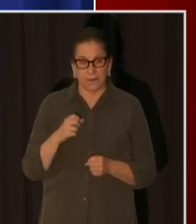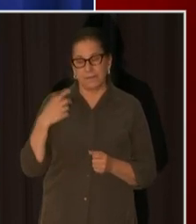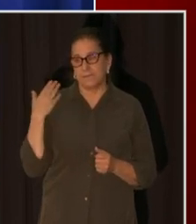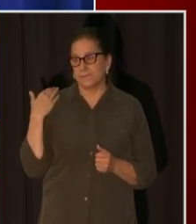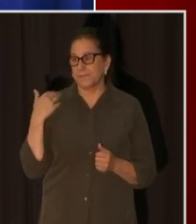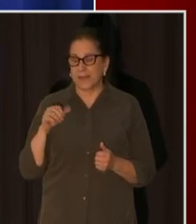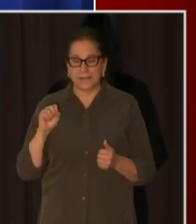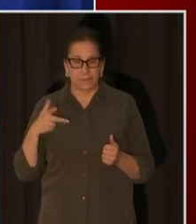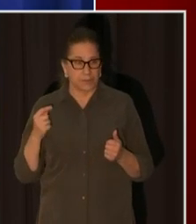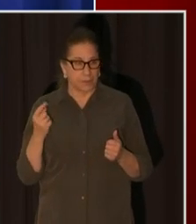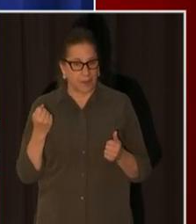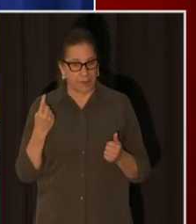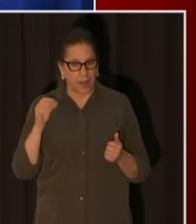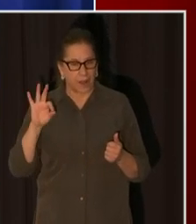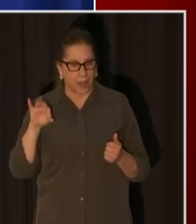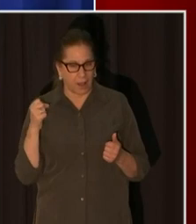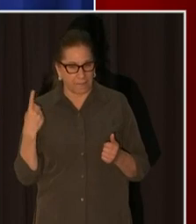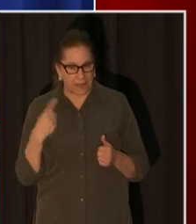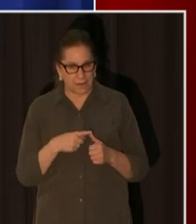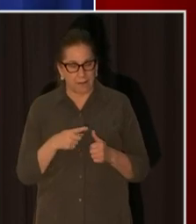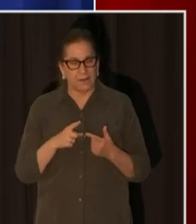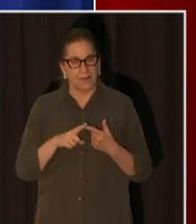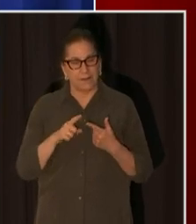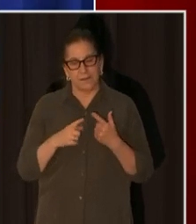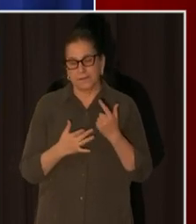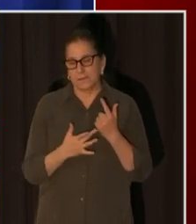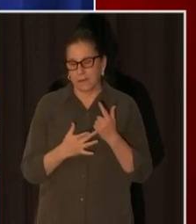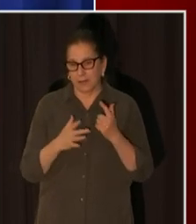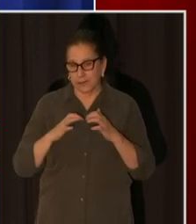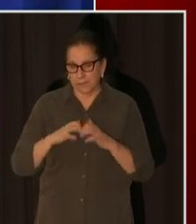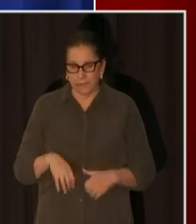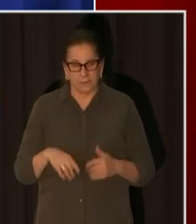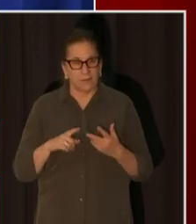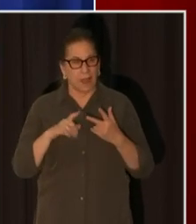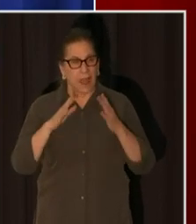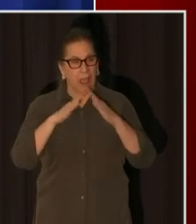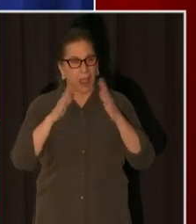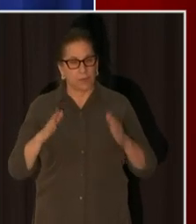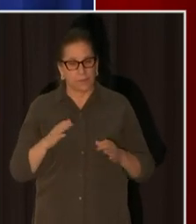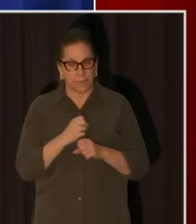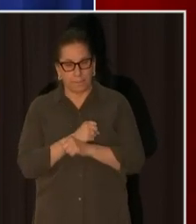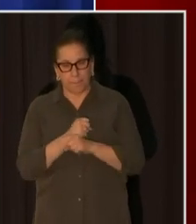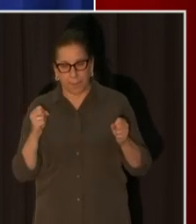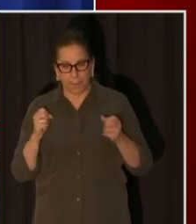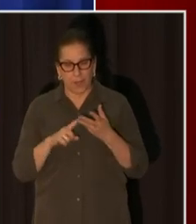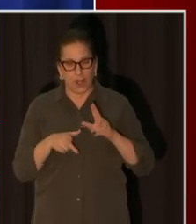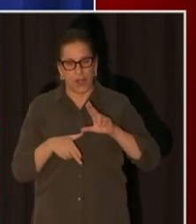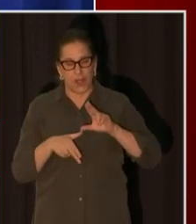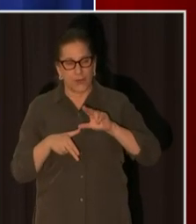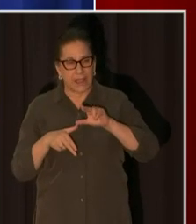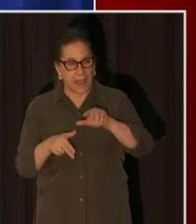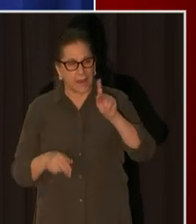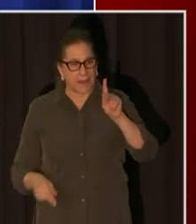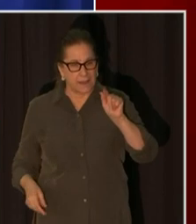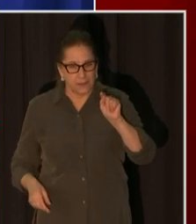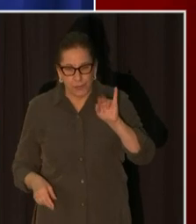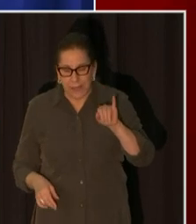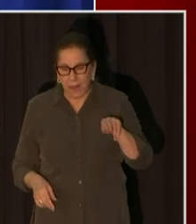This is sad to say, but this last relief package we know is not going to be enough. We also know